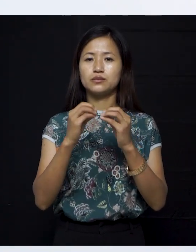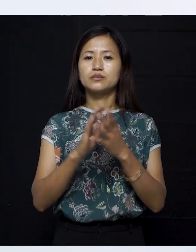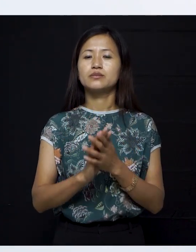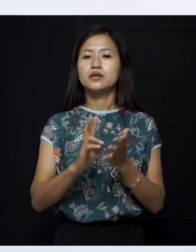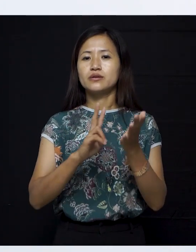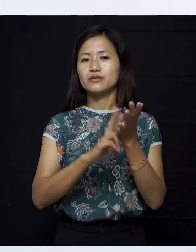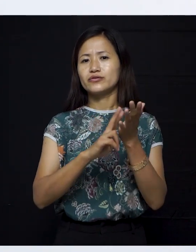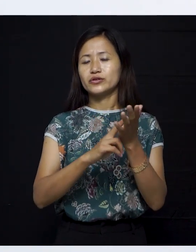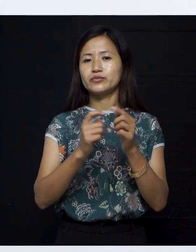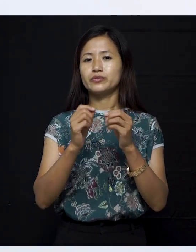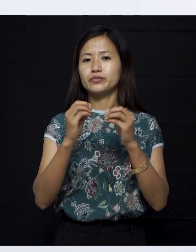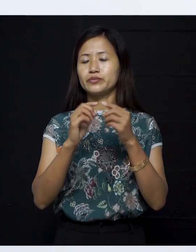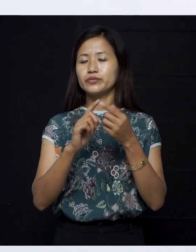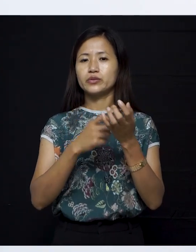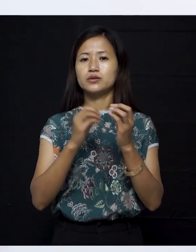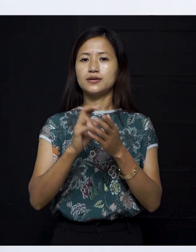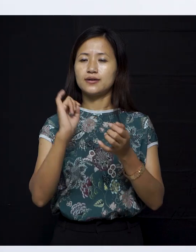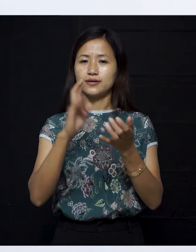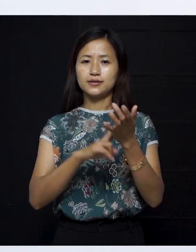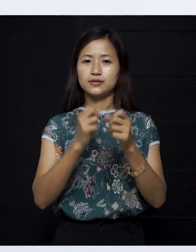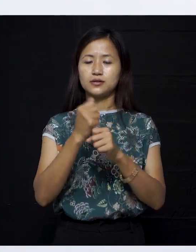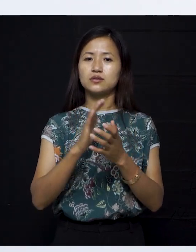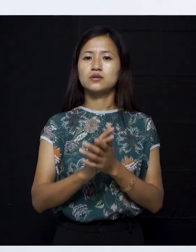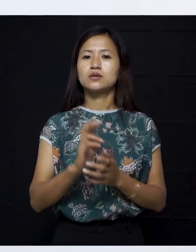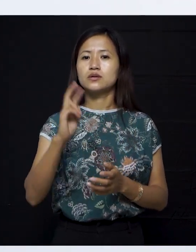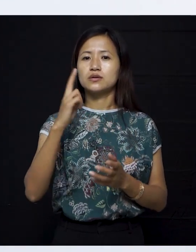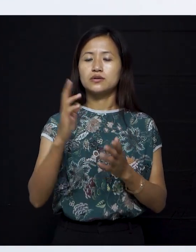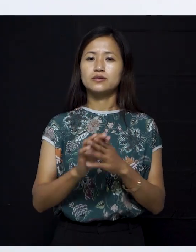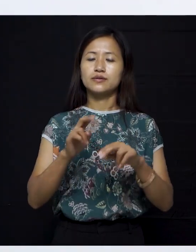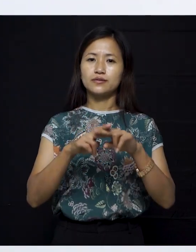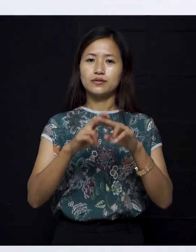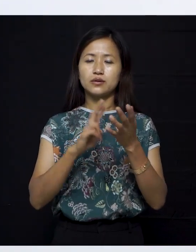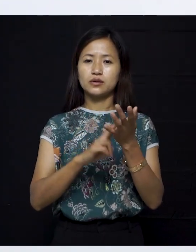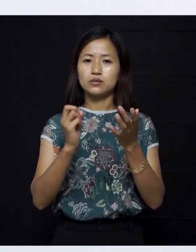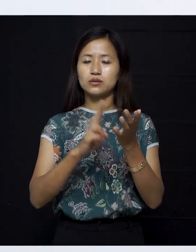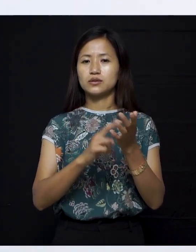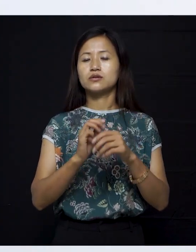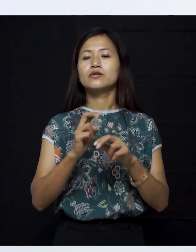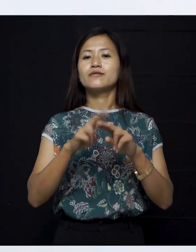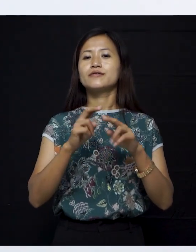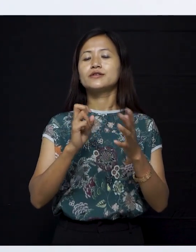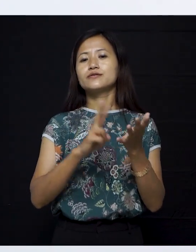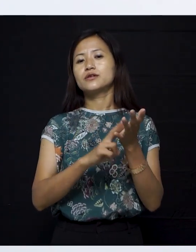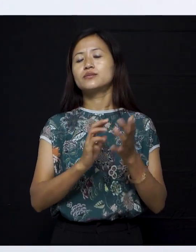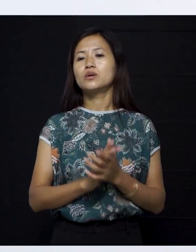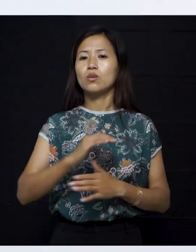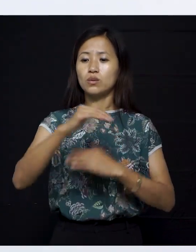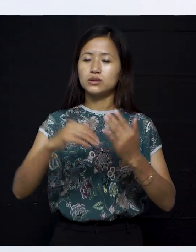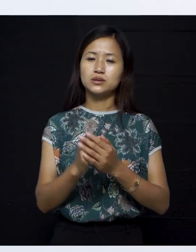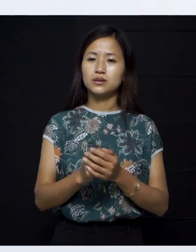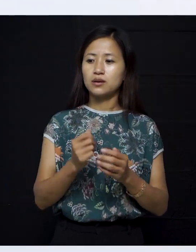verb plus ing. These are called as non-finite verbs, okay? And all the other